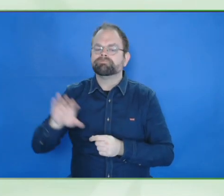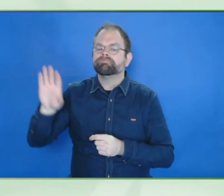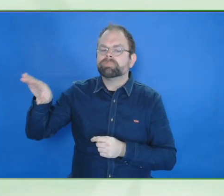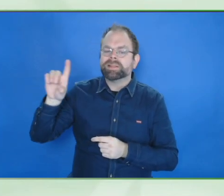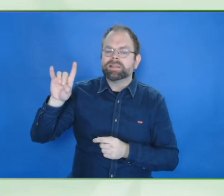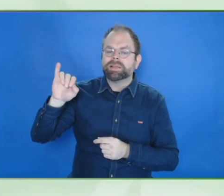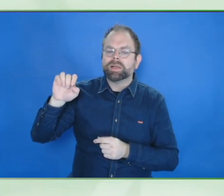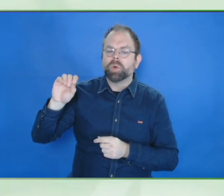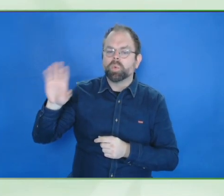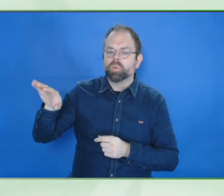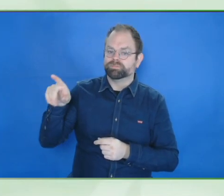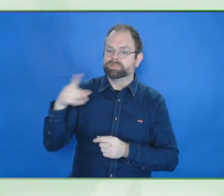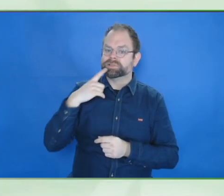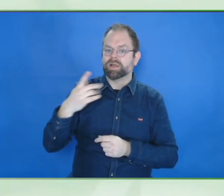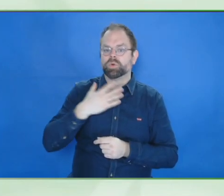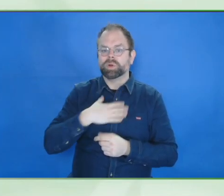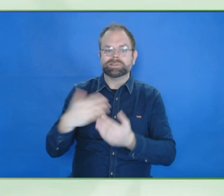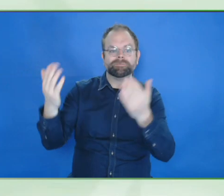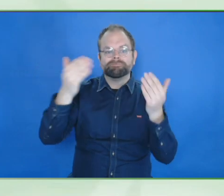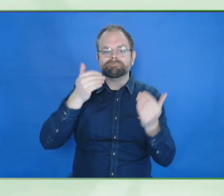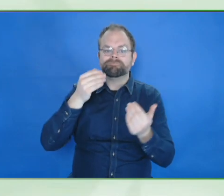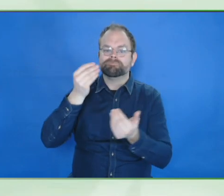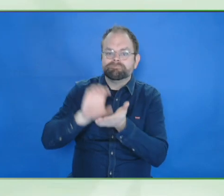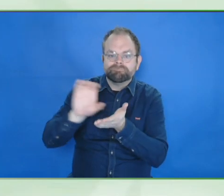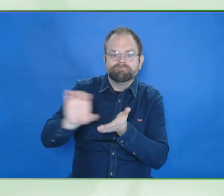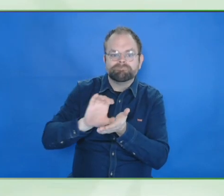Yeah, absolutely. So great question. So one